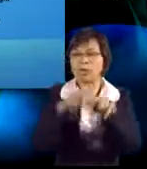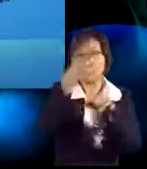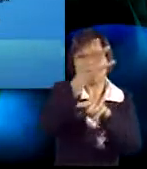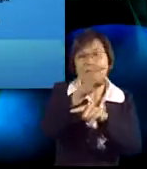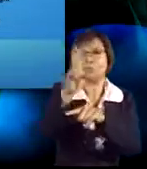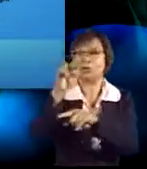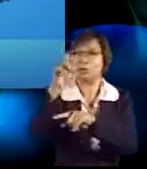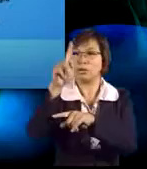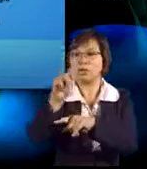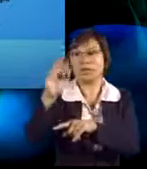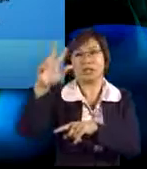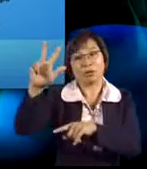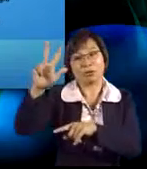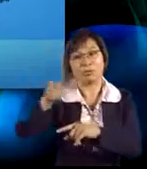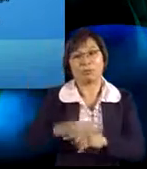16 unit cube.